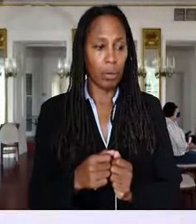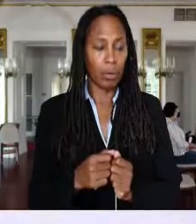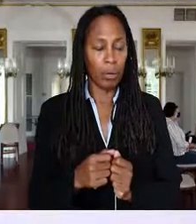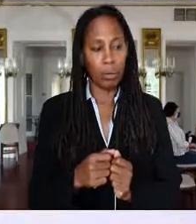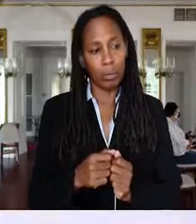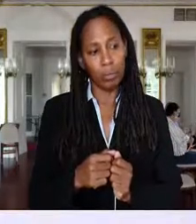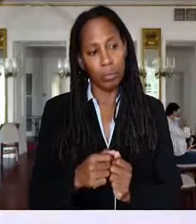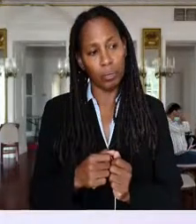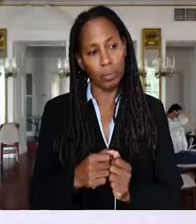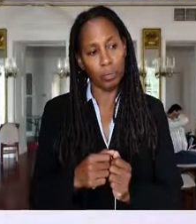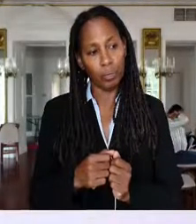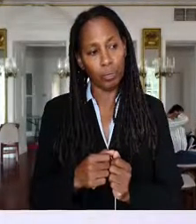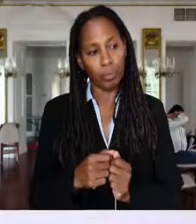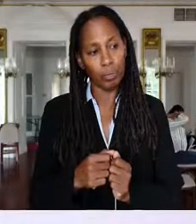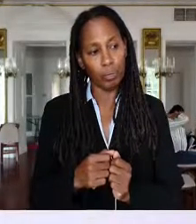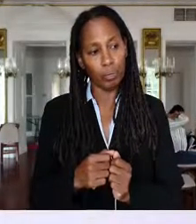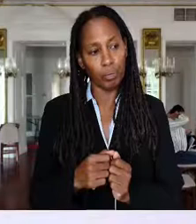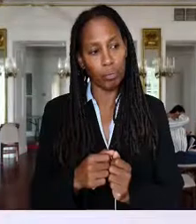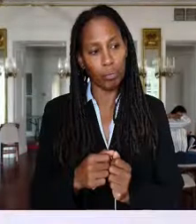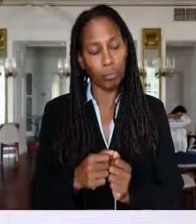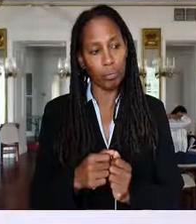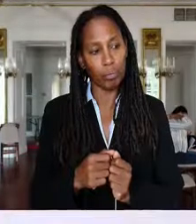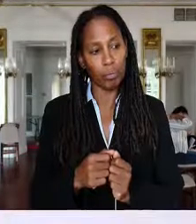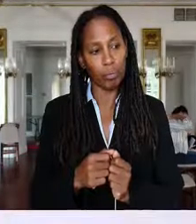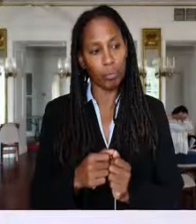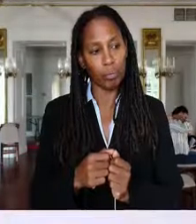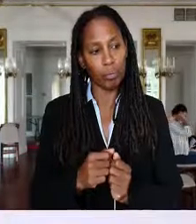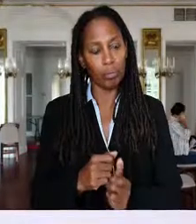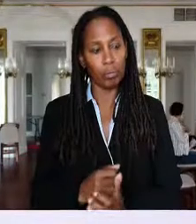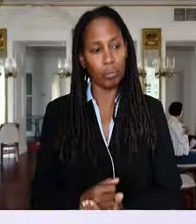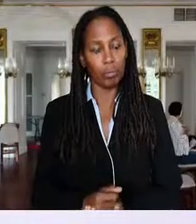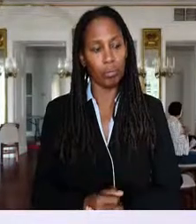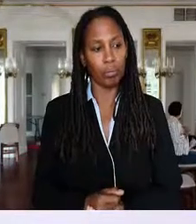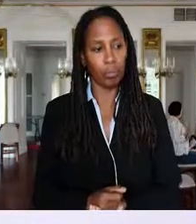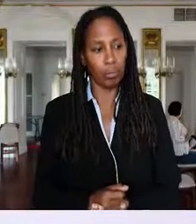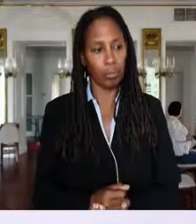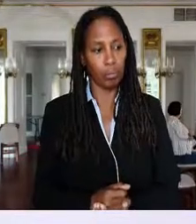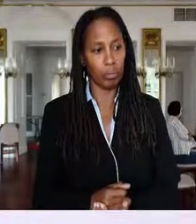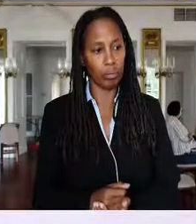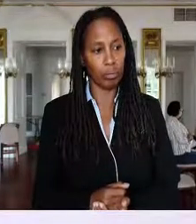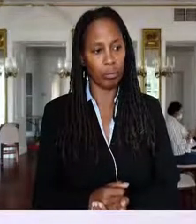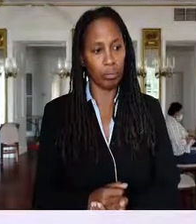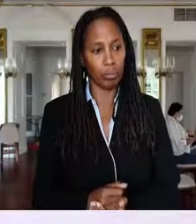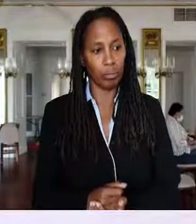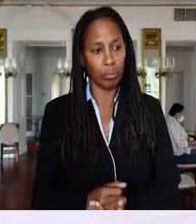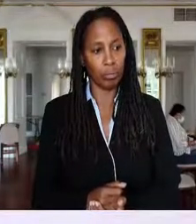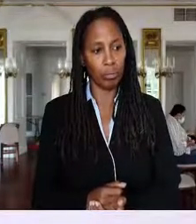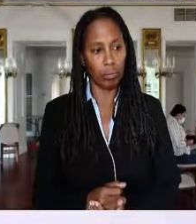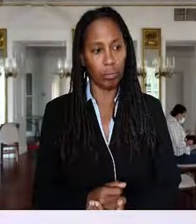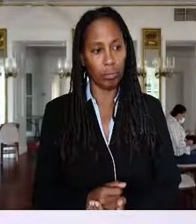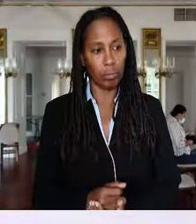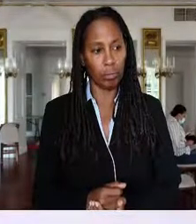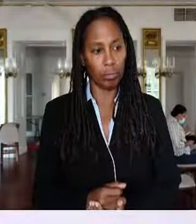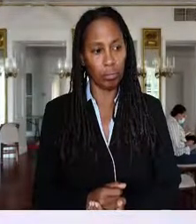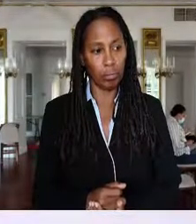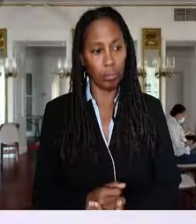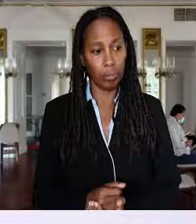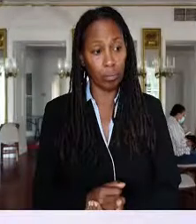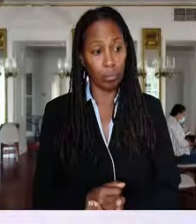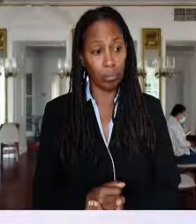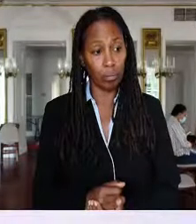So I personally went out speaking to certain individuals, and some would contend that, you know, we are losing jobs in